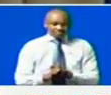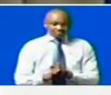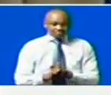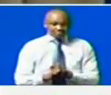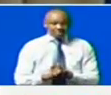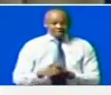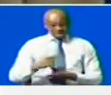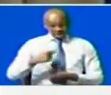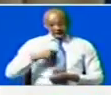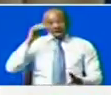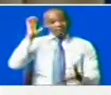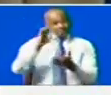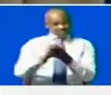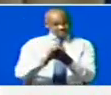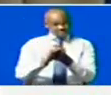I believe